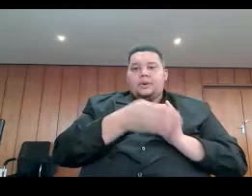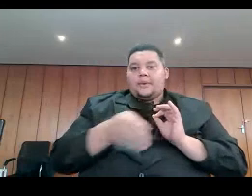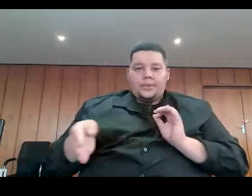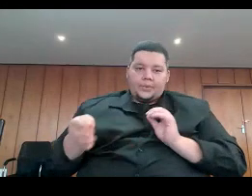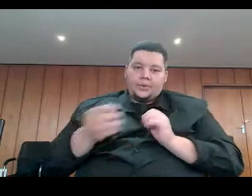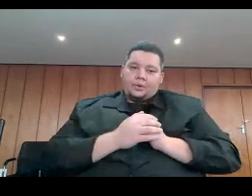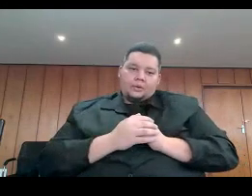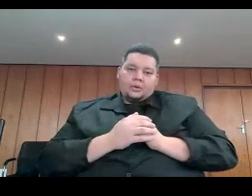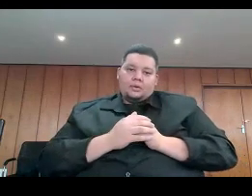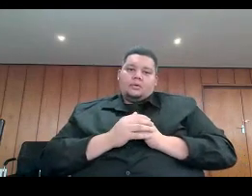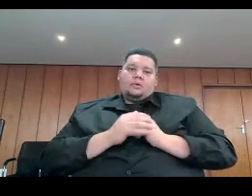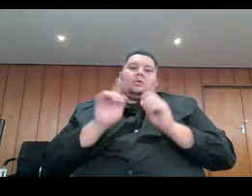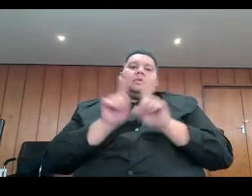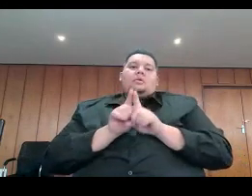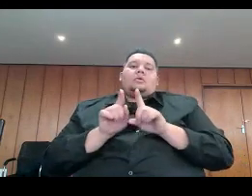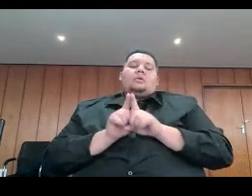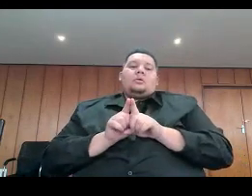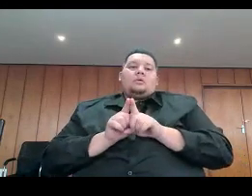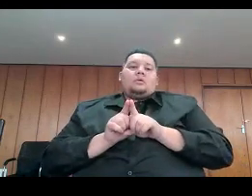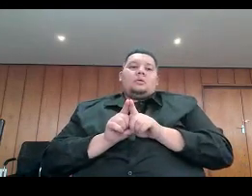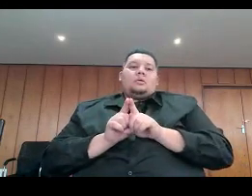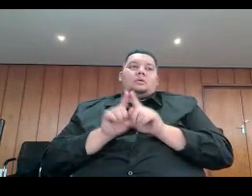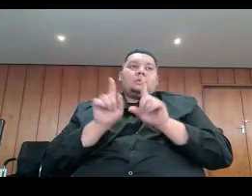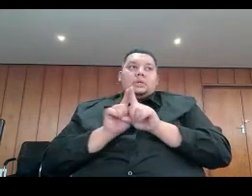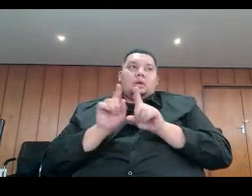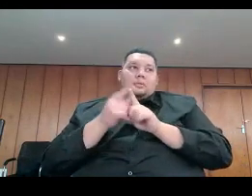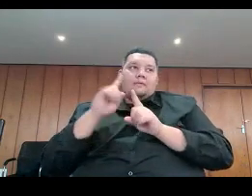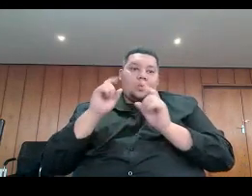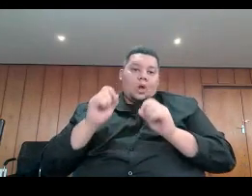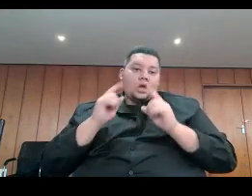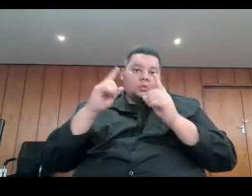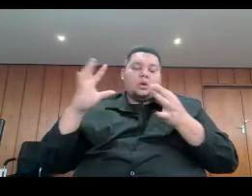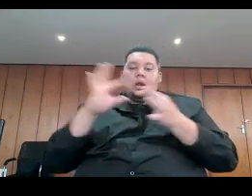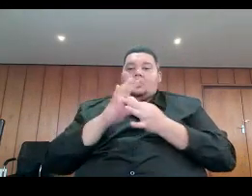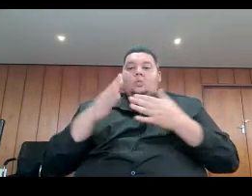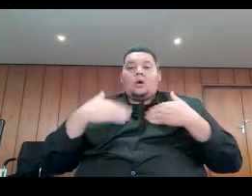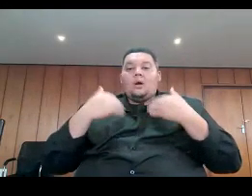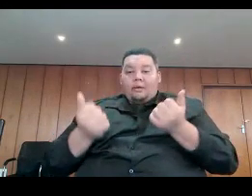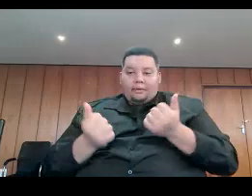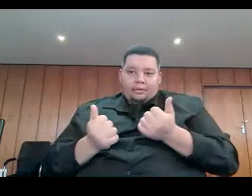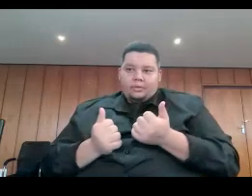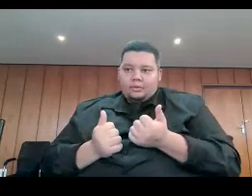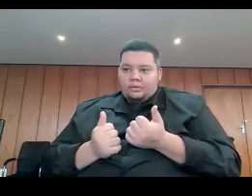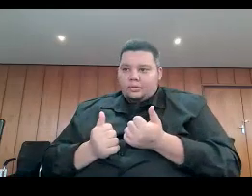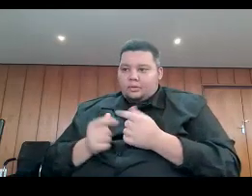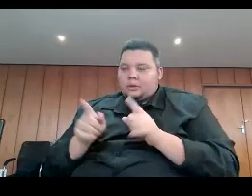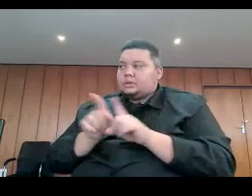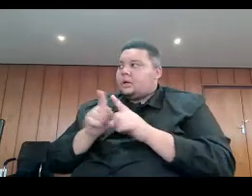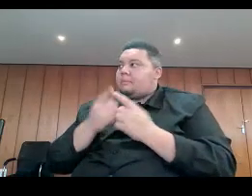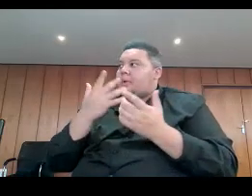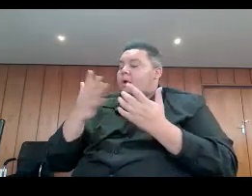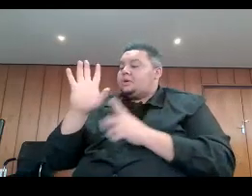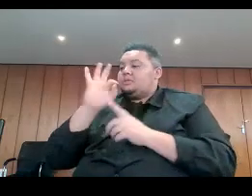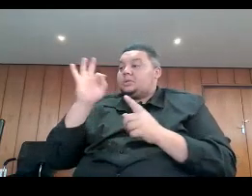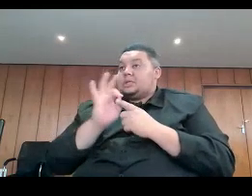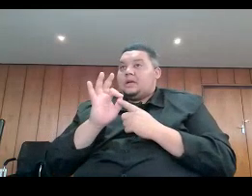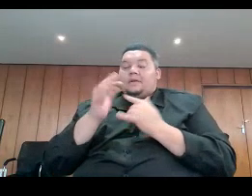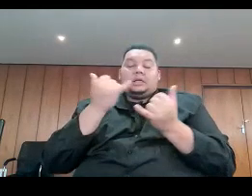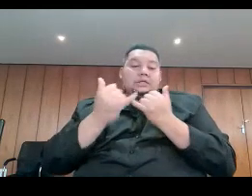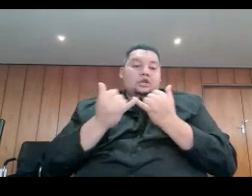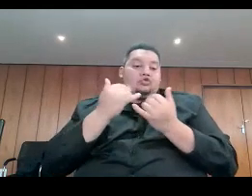And then the same for education about health, and maybe specifically